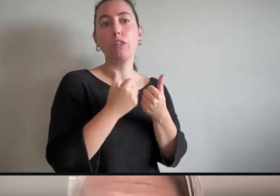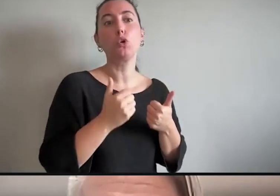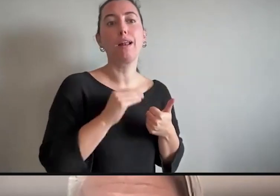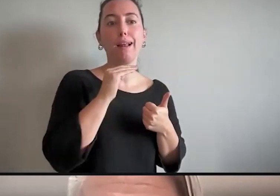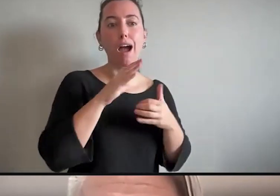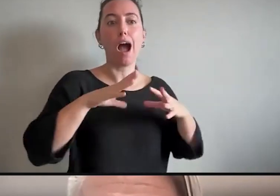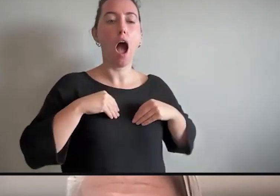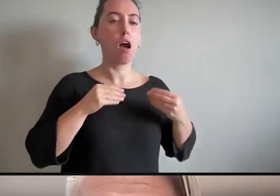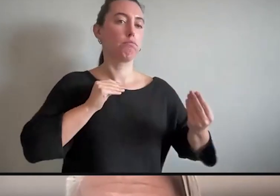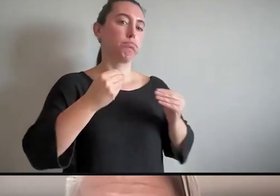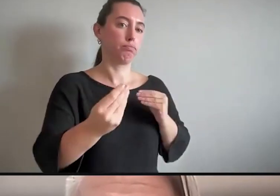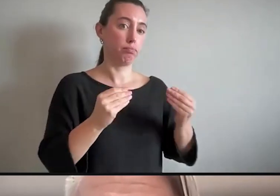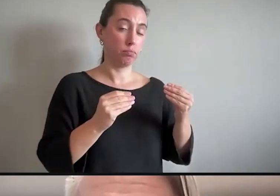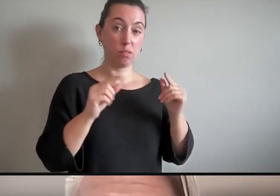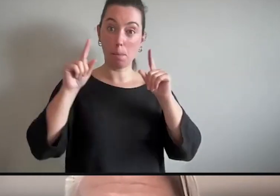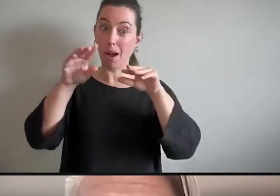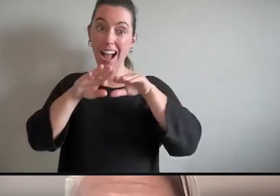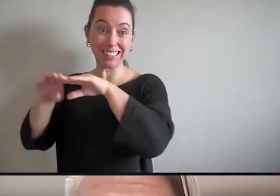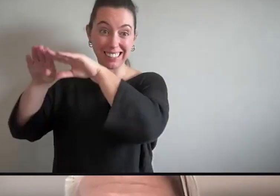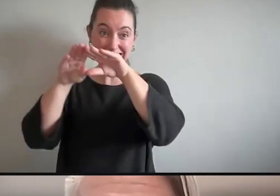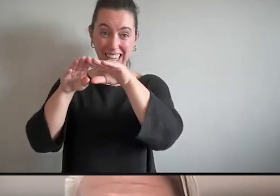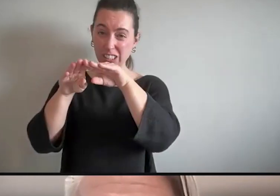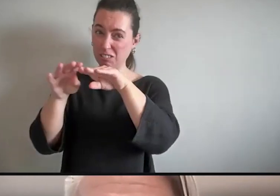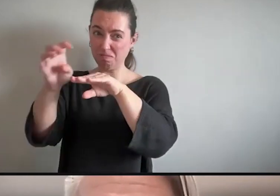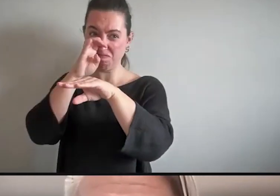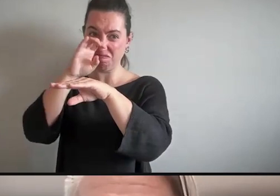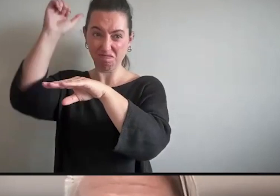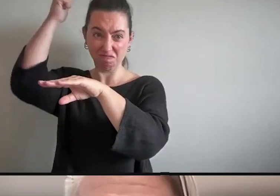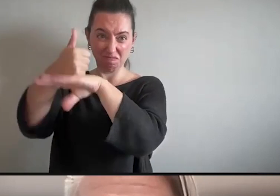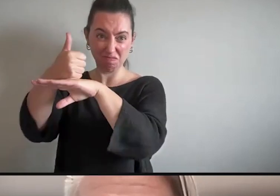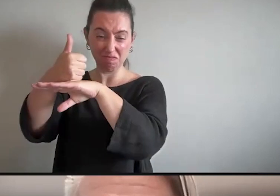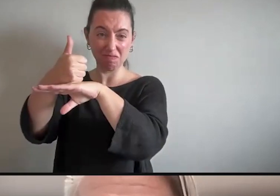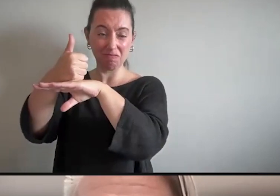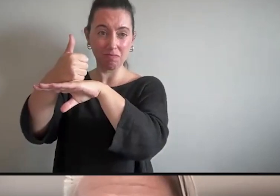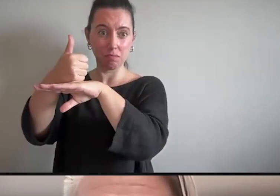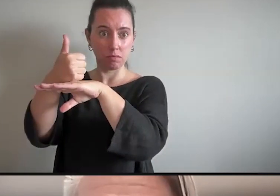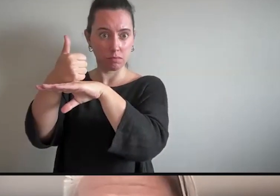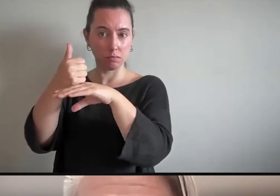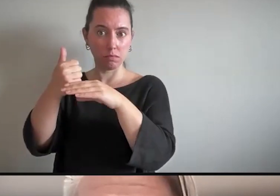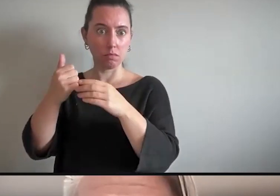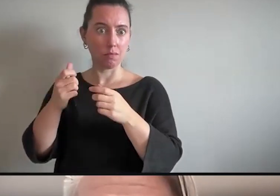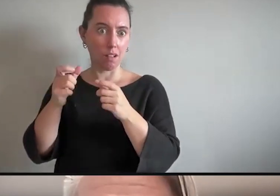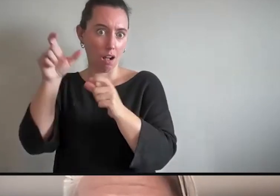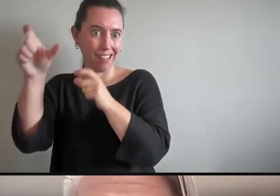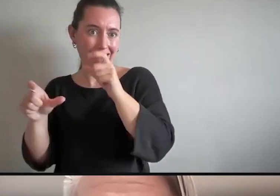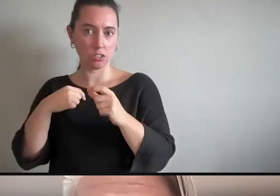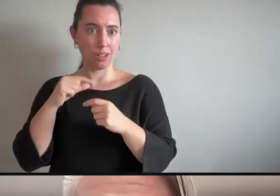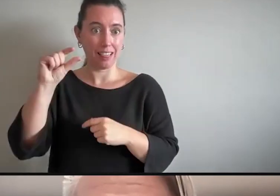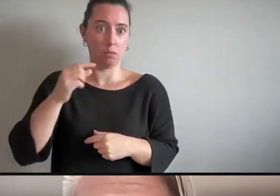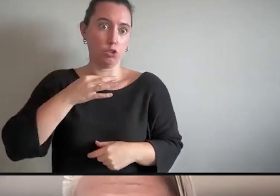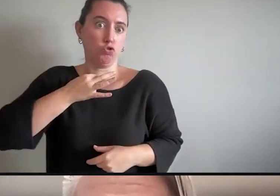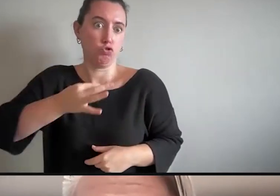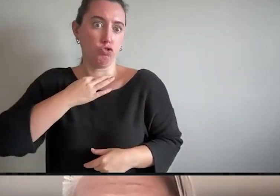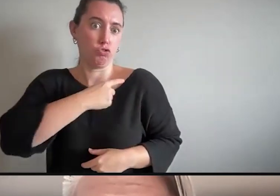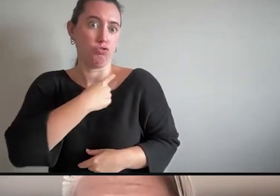for space. But if we keep the standard at the same robust level, then customers are going to be at risk, is the way I would look at it. And